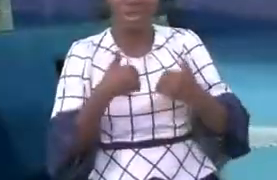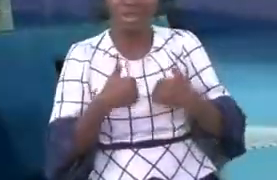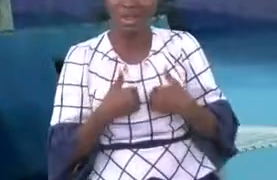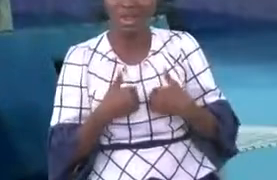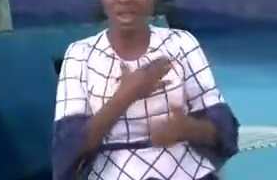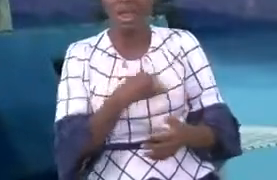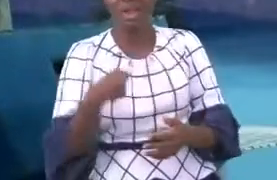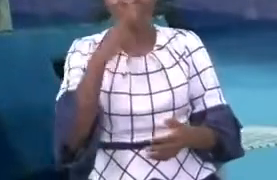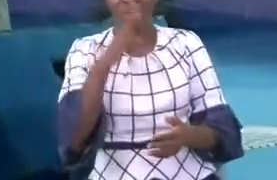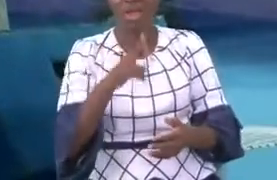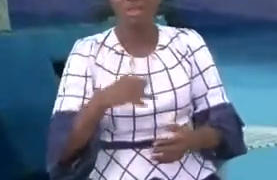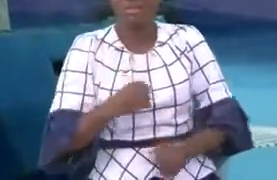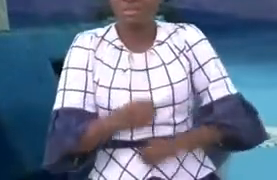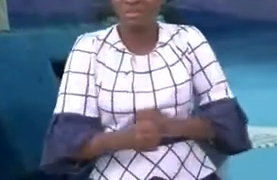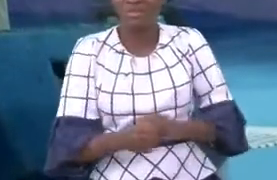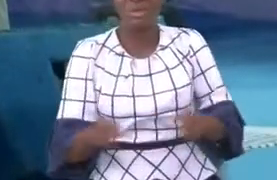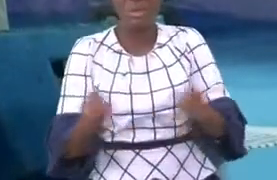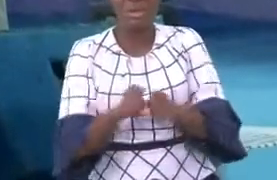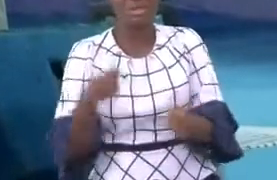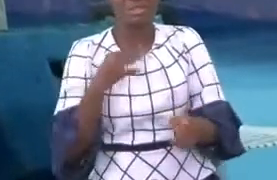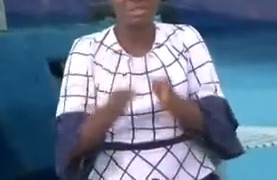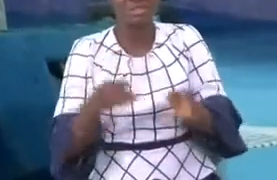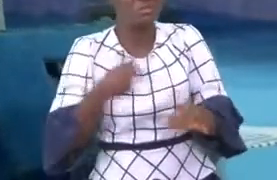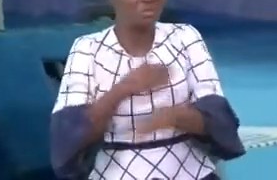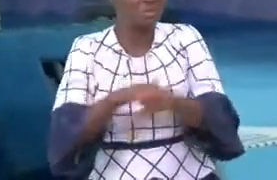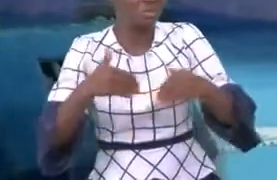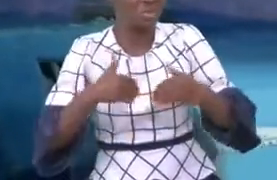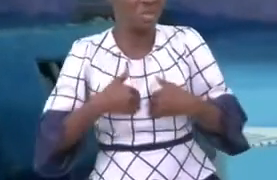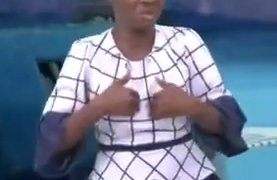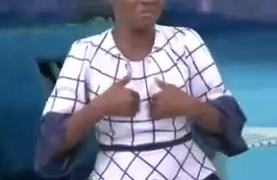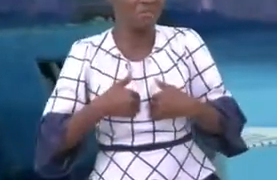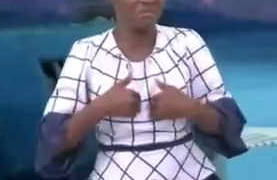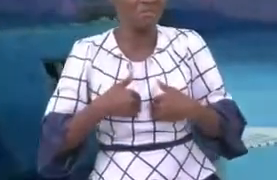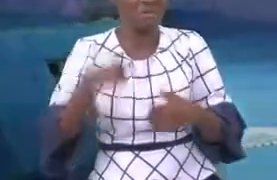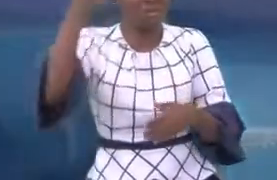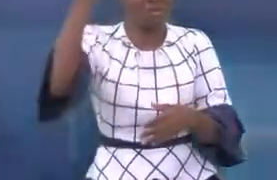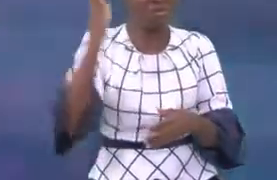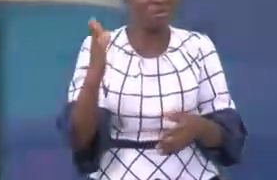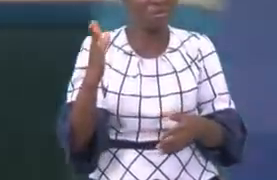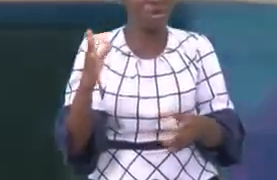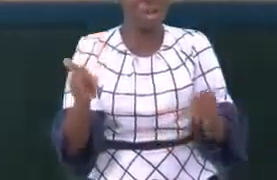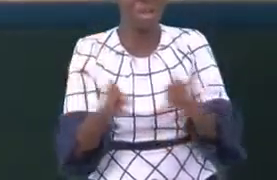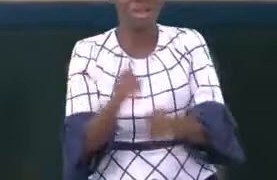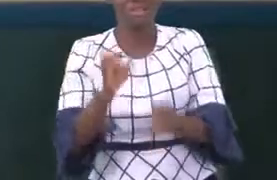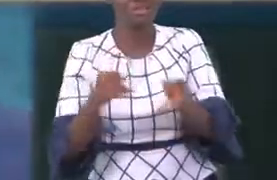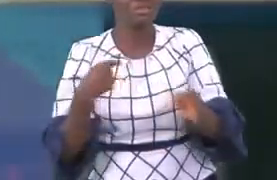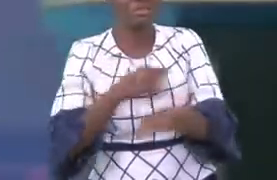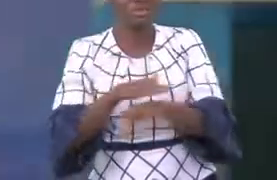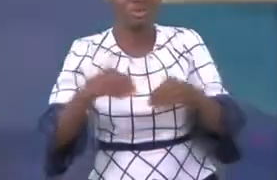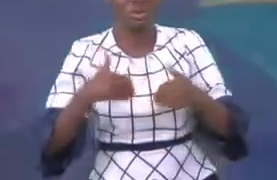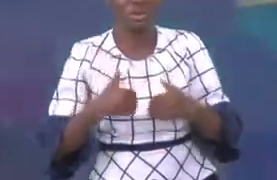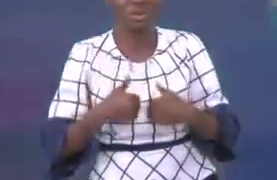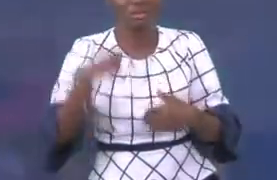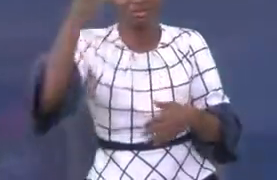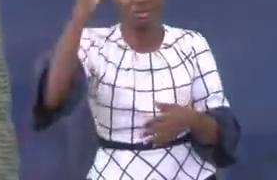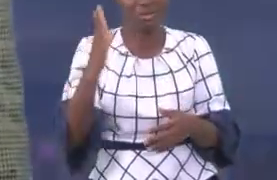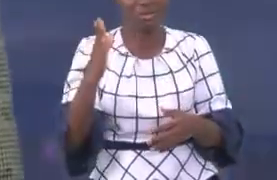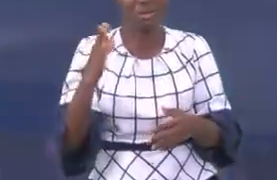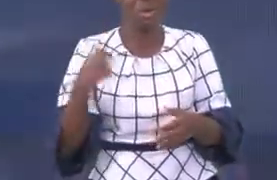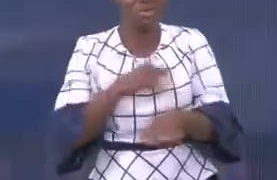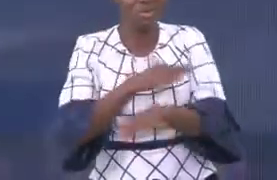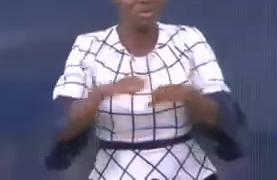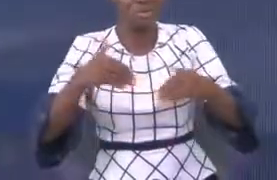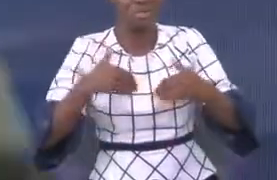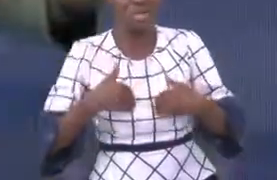We don't have life, and we don't have eternal life, joy, happiness. We don't have. Let's return to the one that